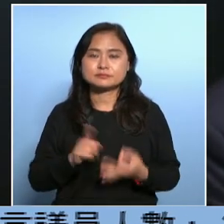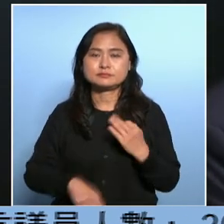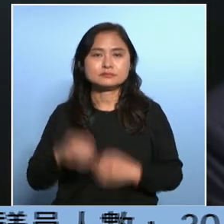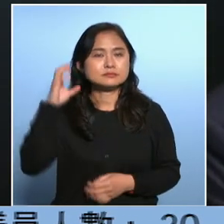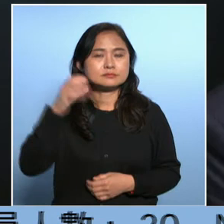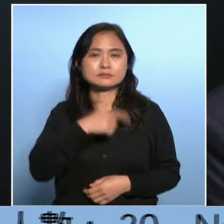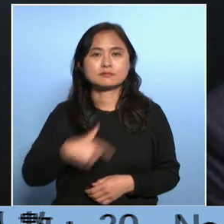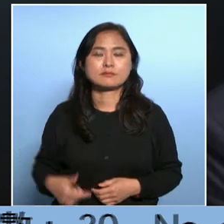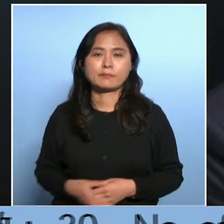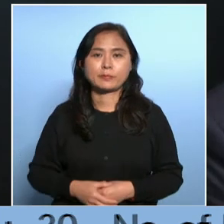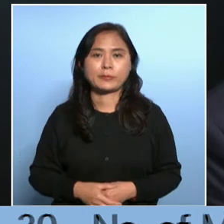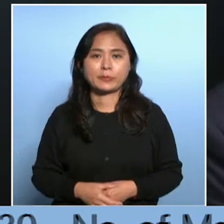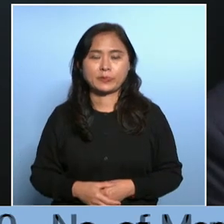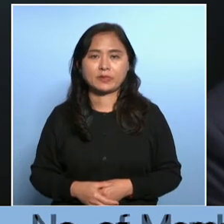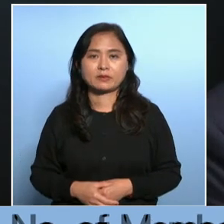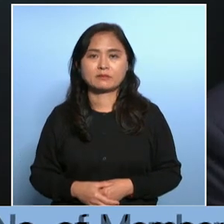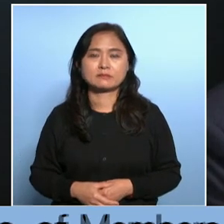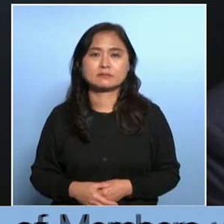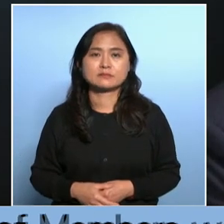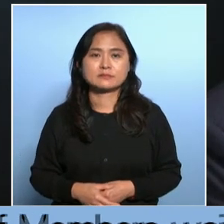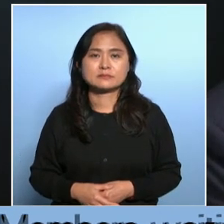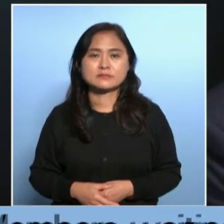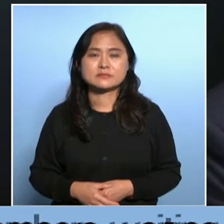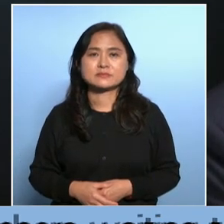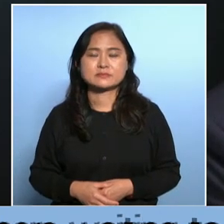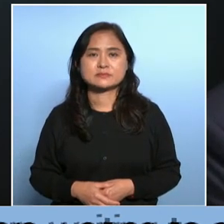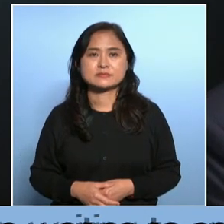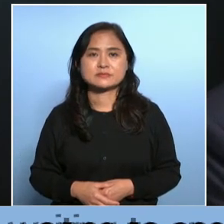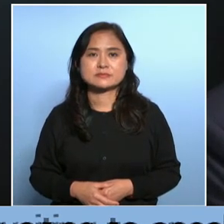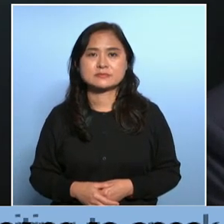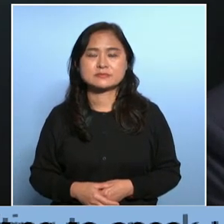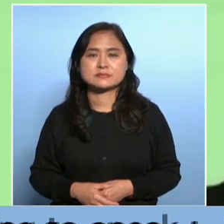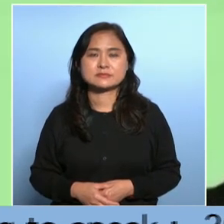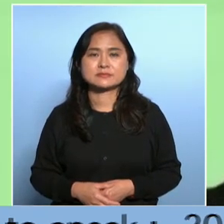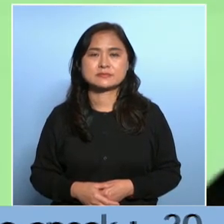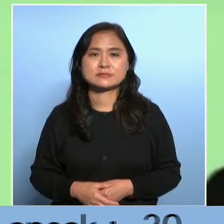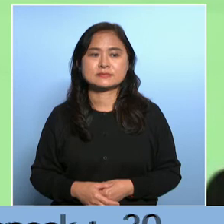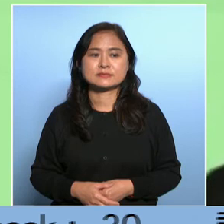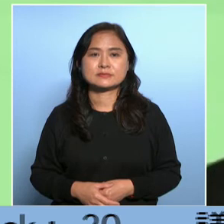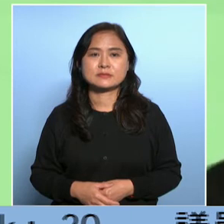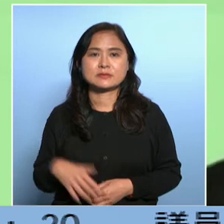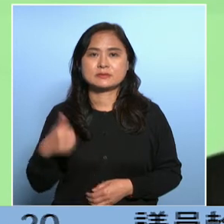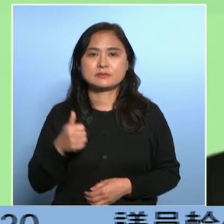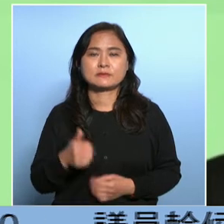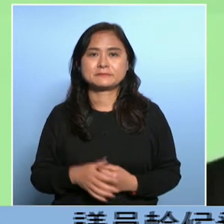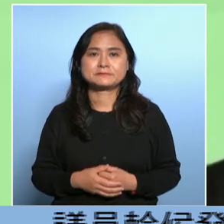Mr. So, please, your time is up. Mr. Sunny Tan.